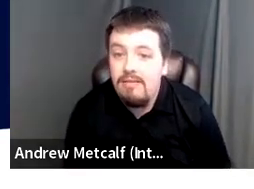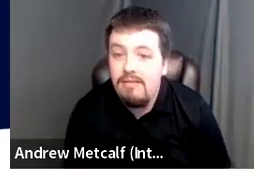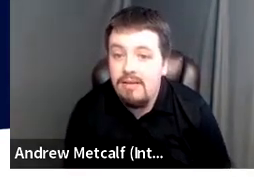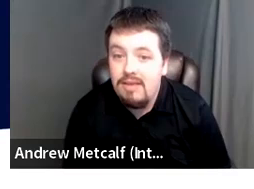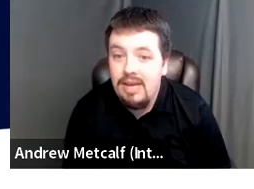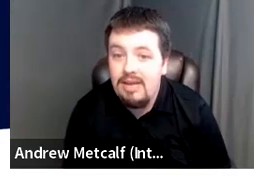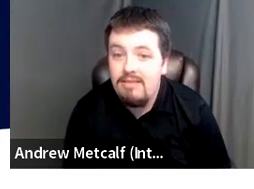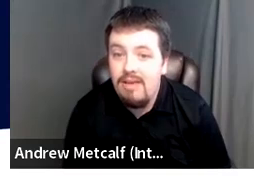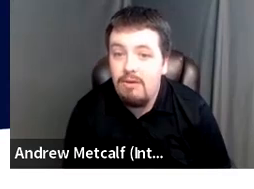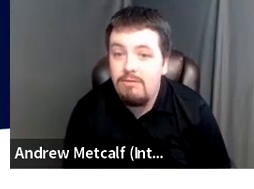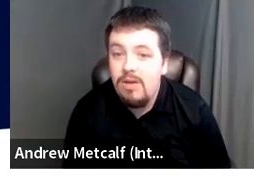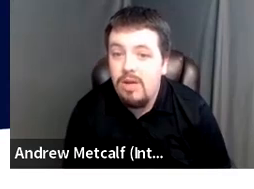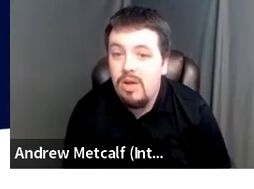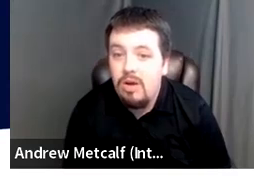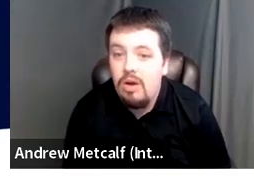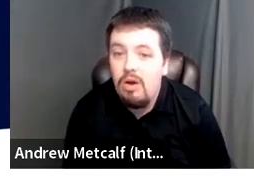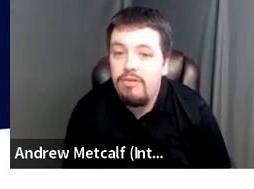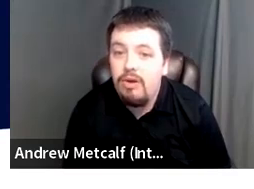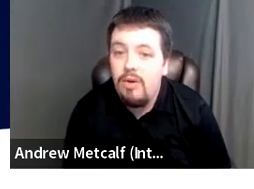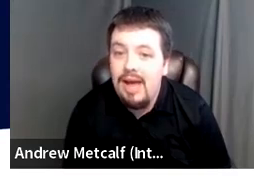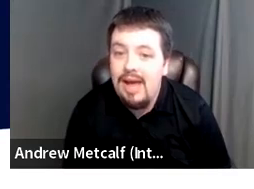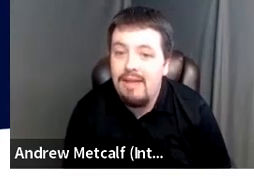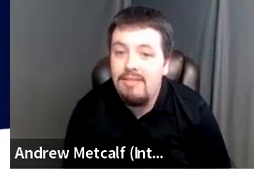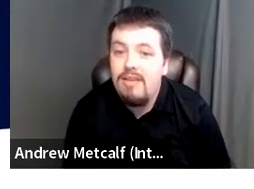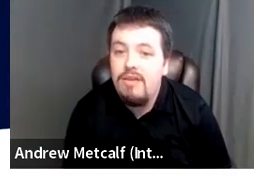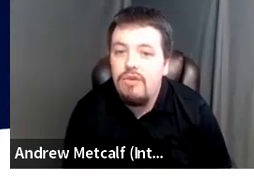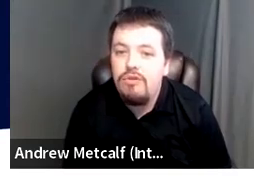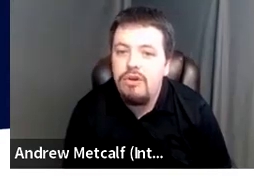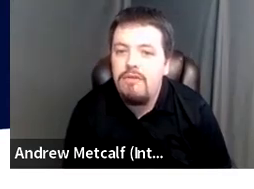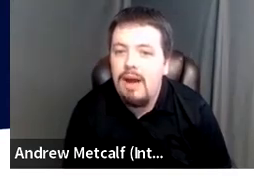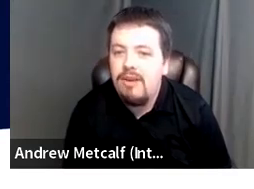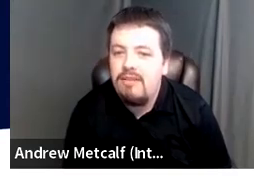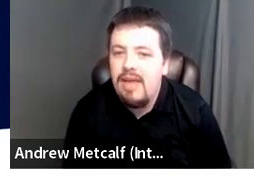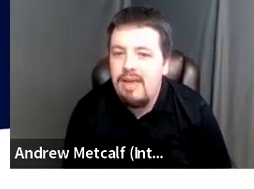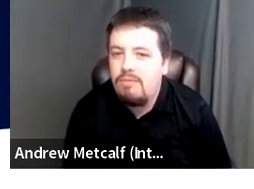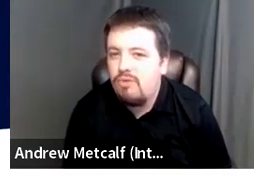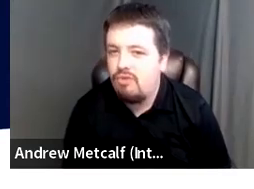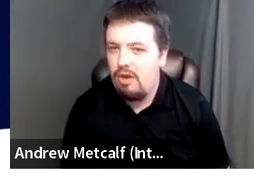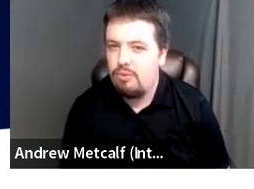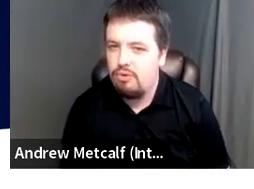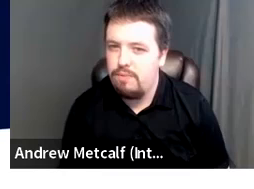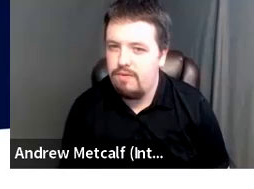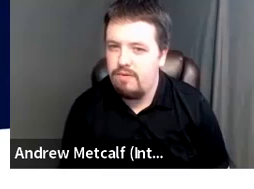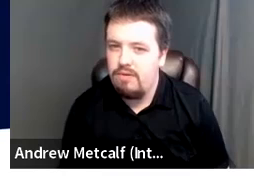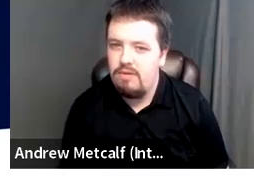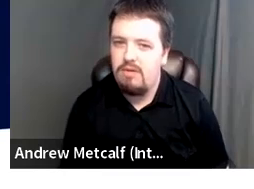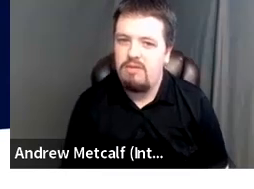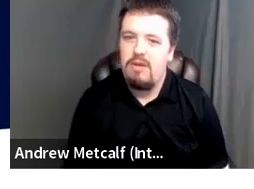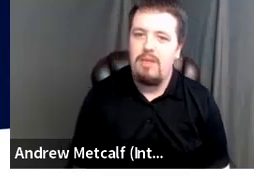ASL in itself also has sort of, I would say,